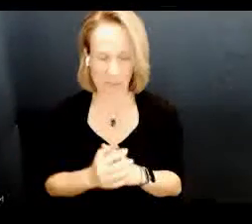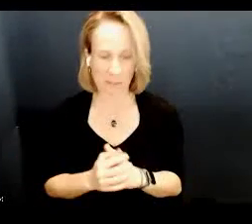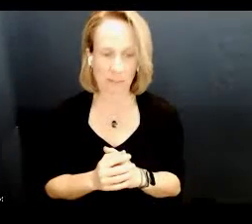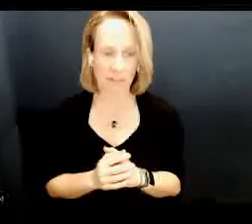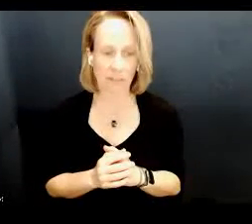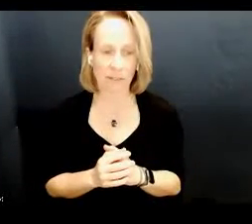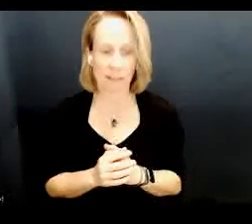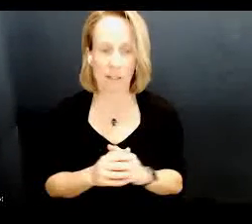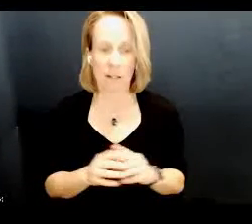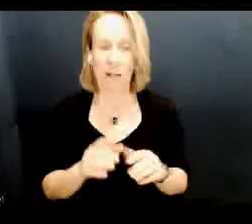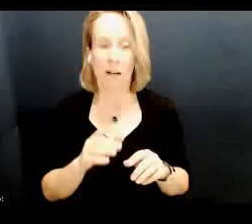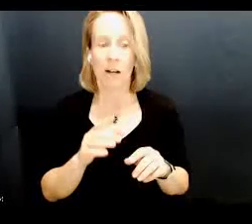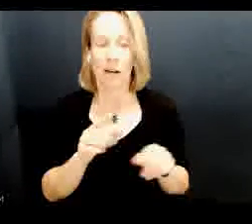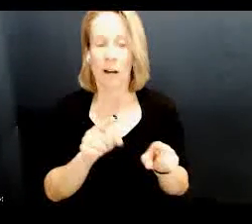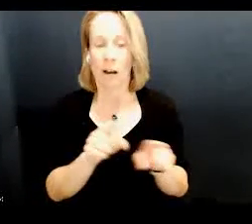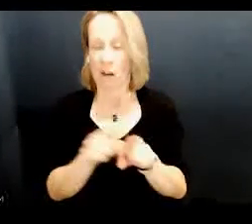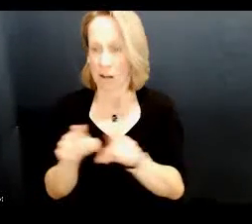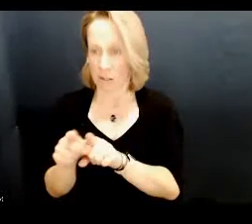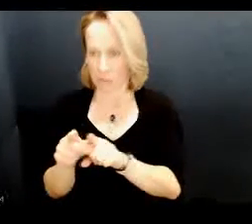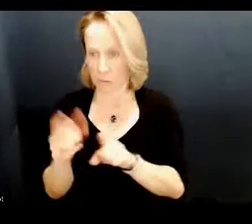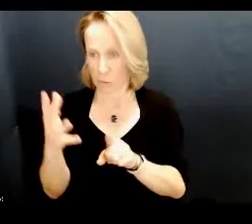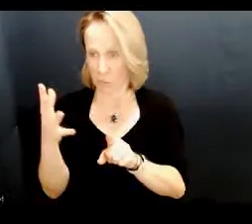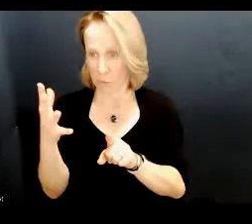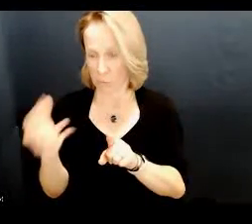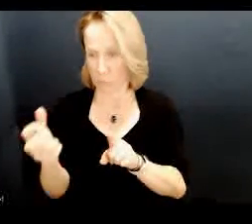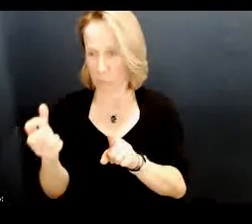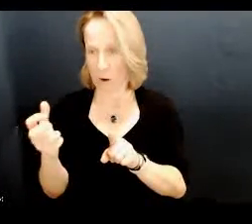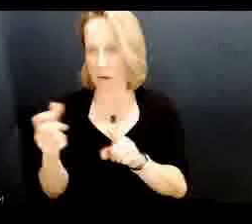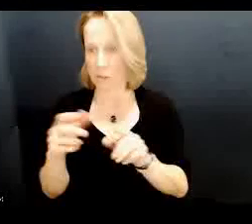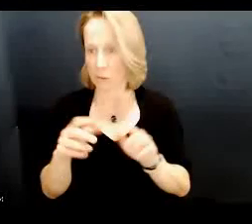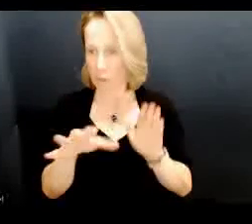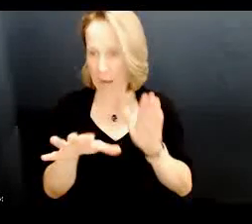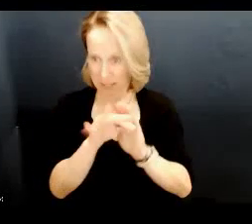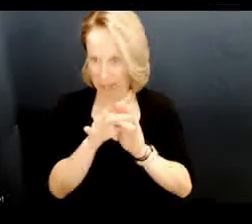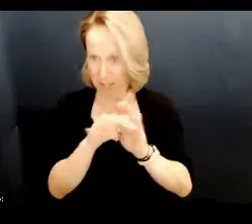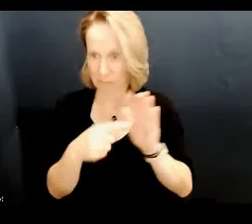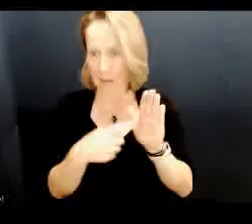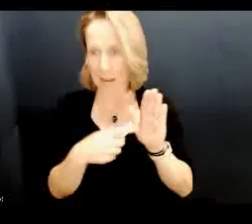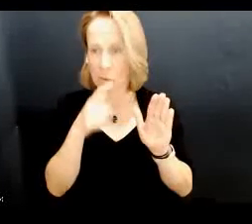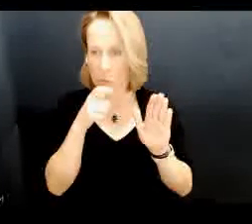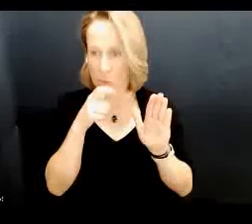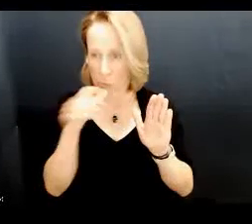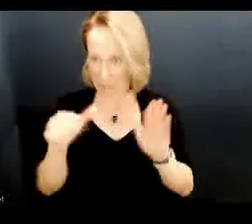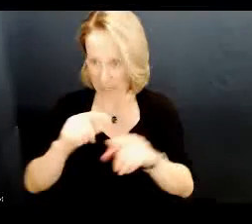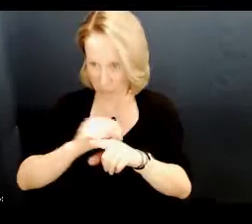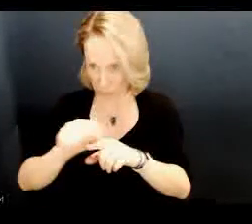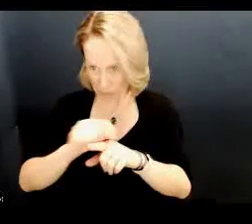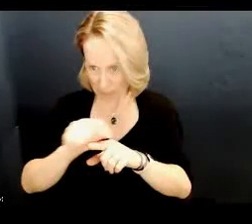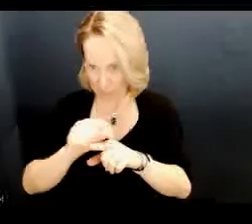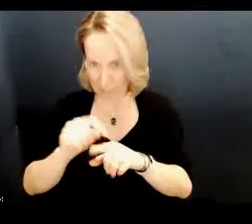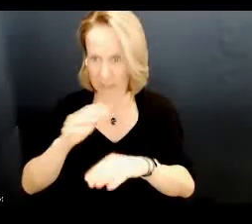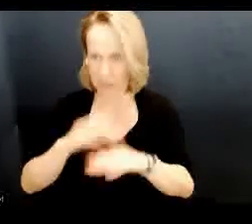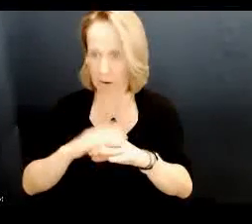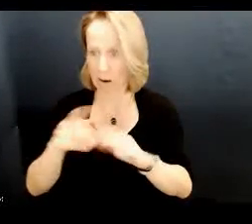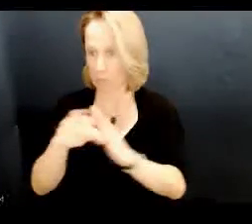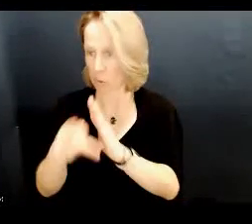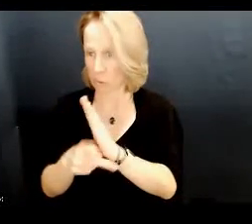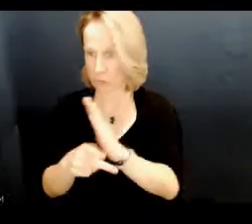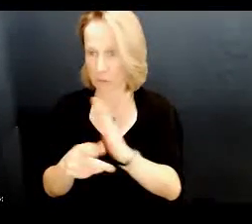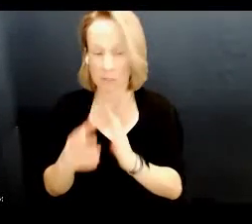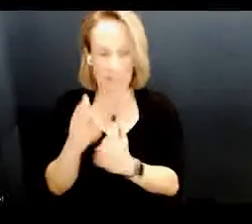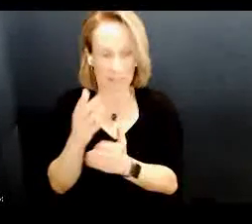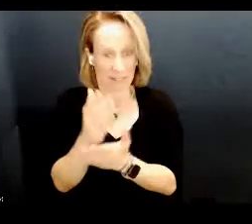want to identify the SART members who can train on the protocols, right? Some people in the SART might be super comfortable giving